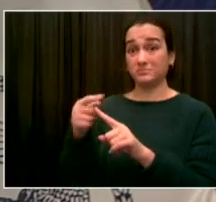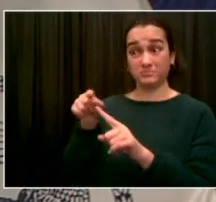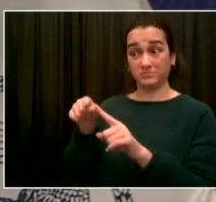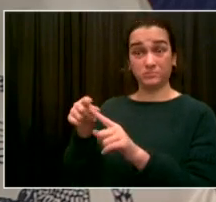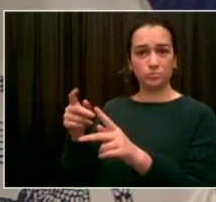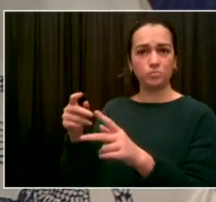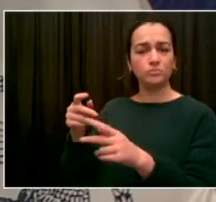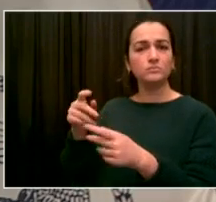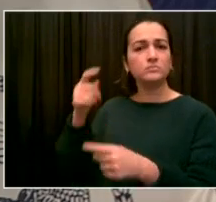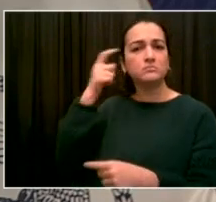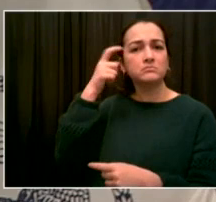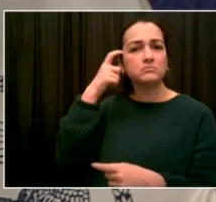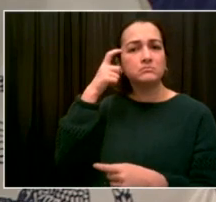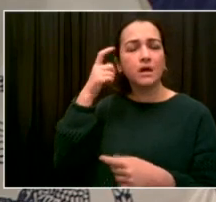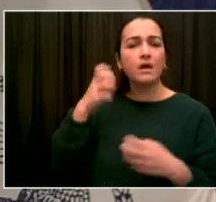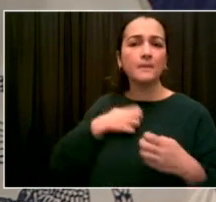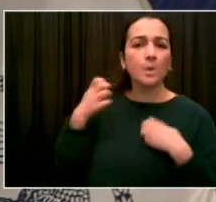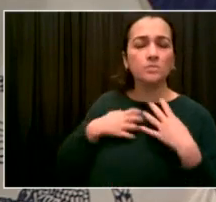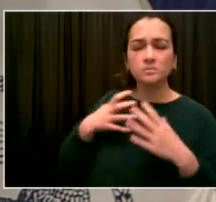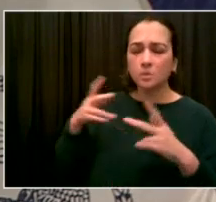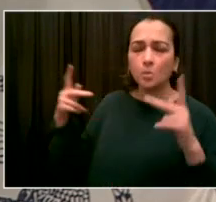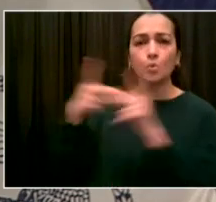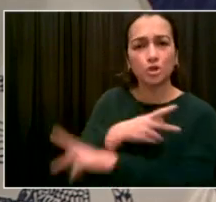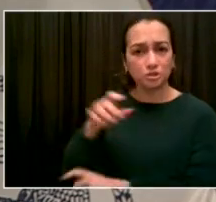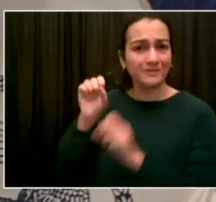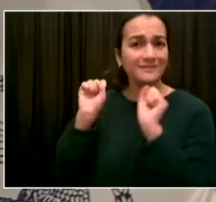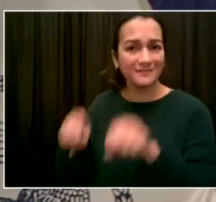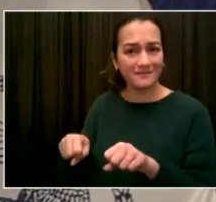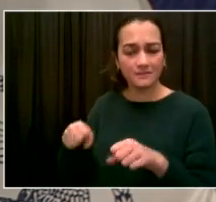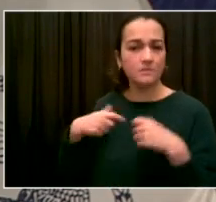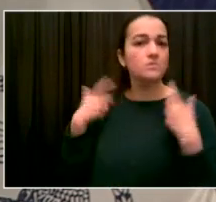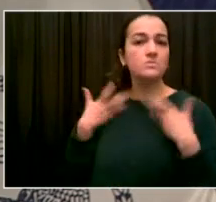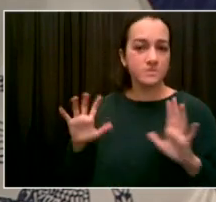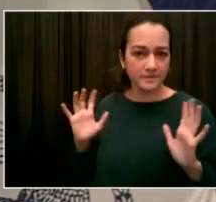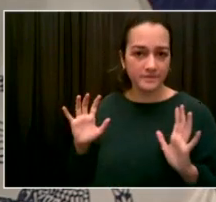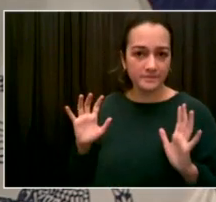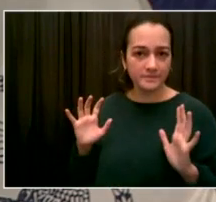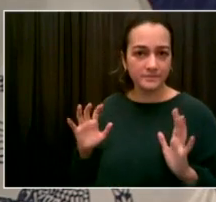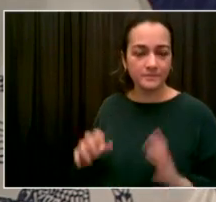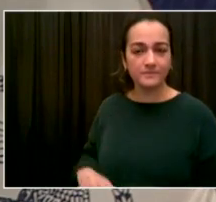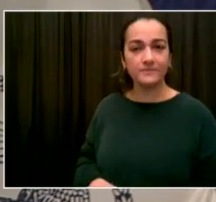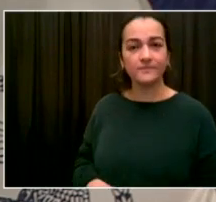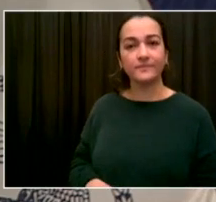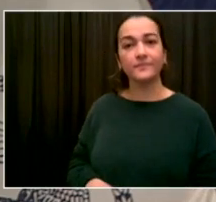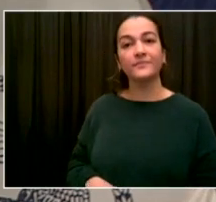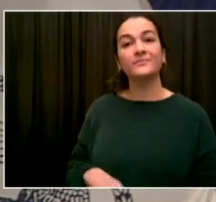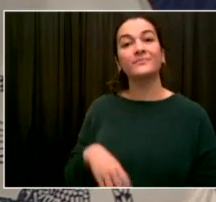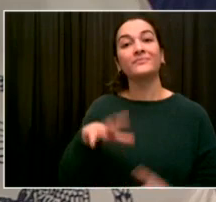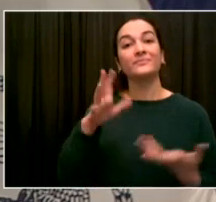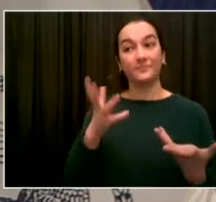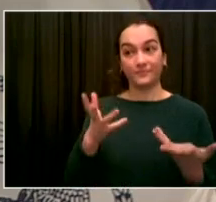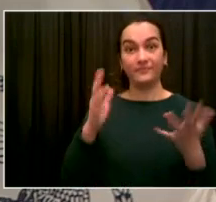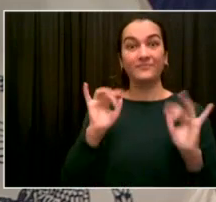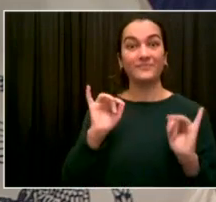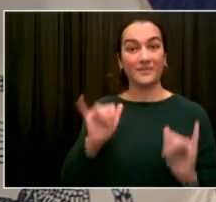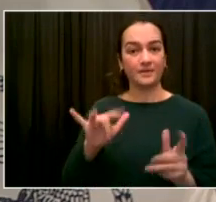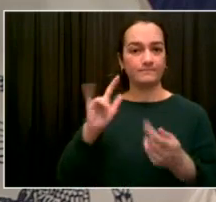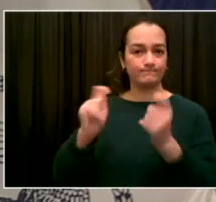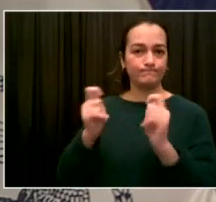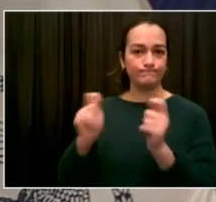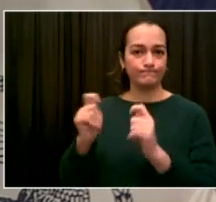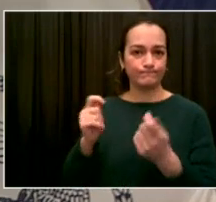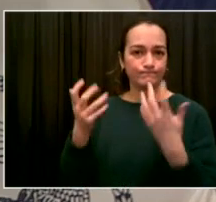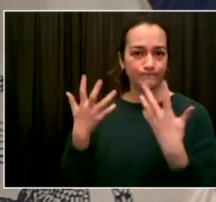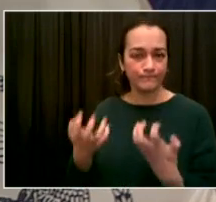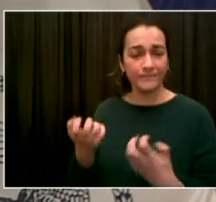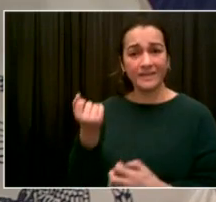them from the general population, do it in a safe way, but do it without the excesses of the past. And that's exactly